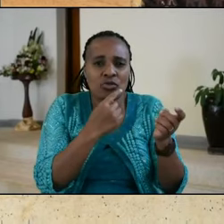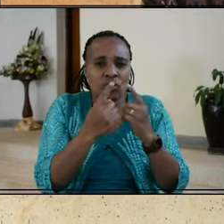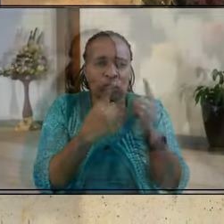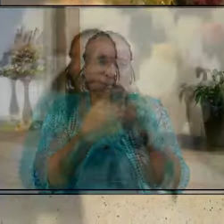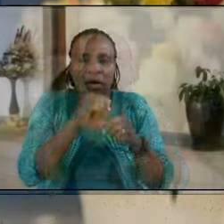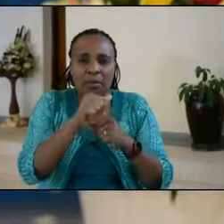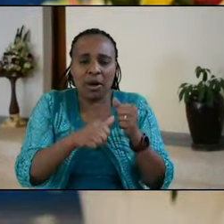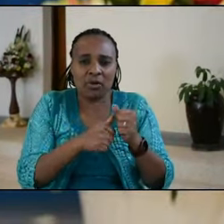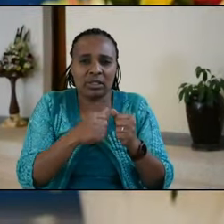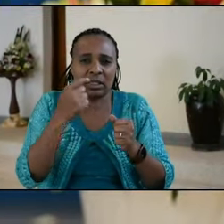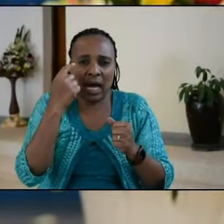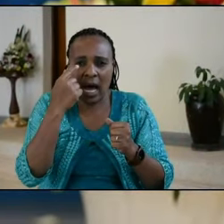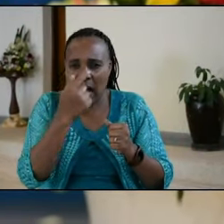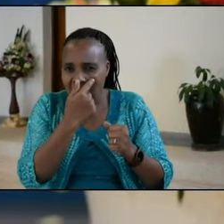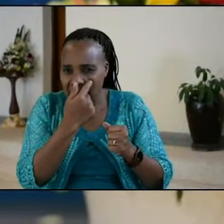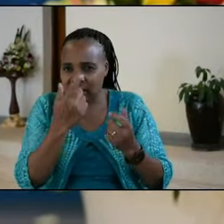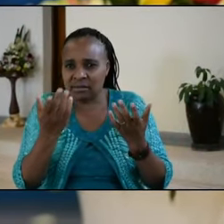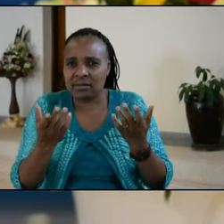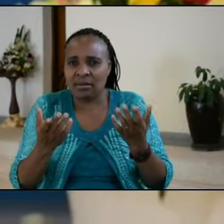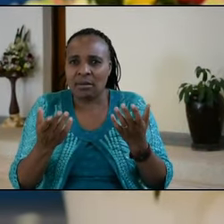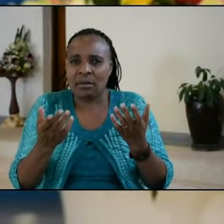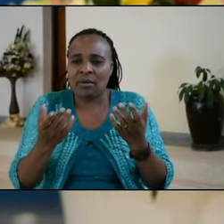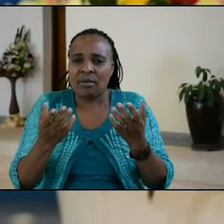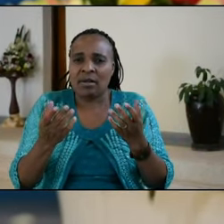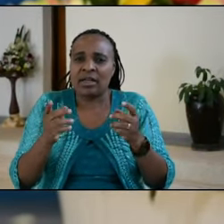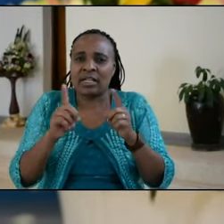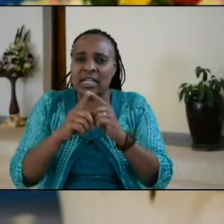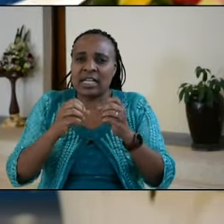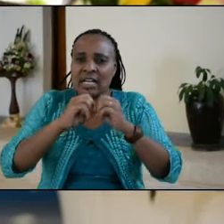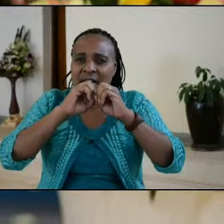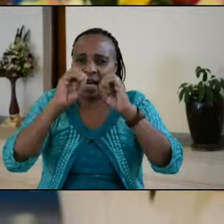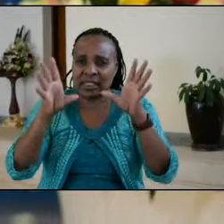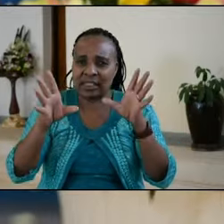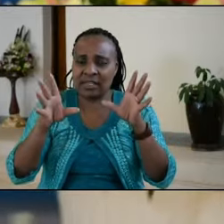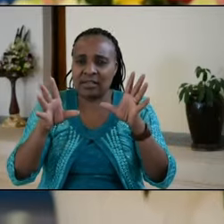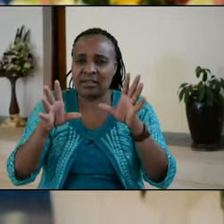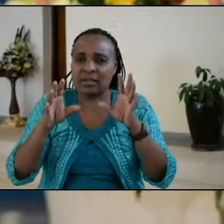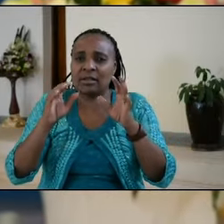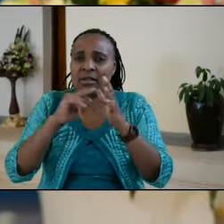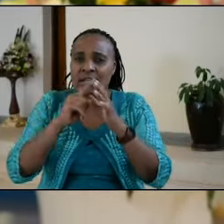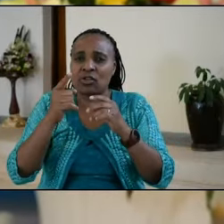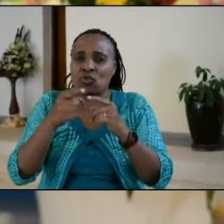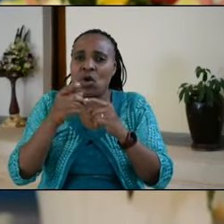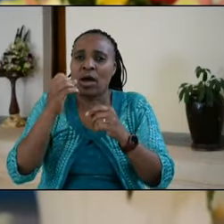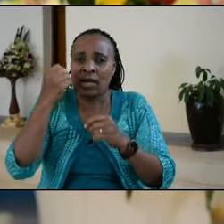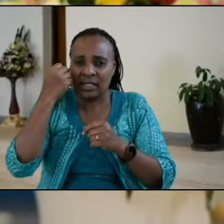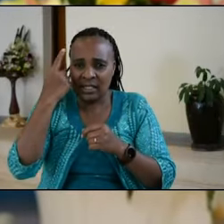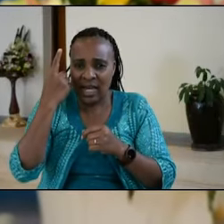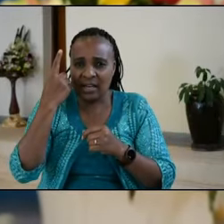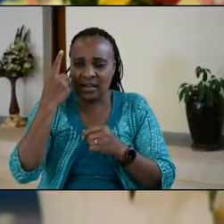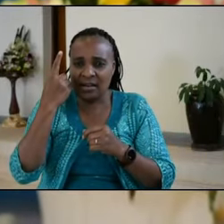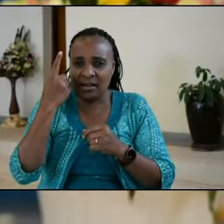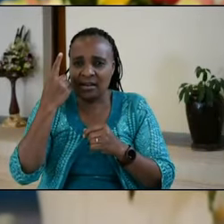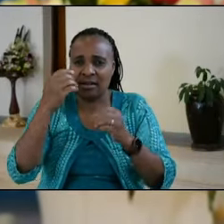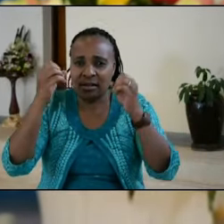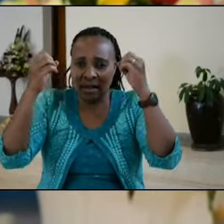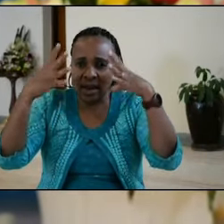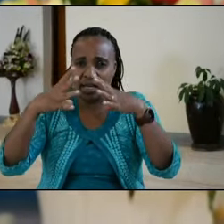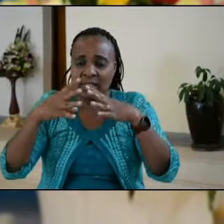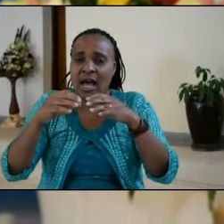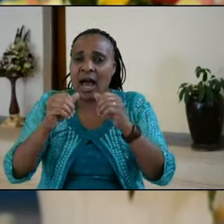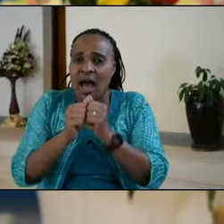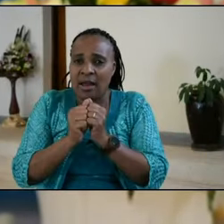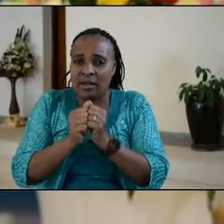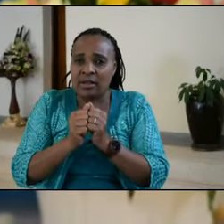may the eyes of your hearts be enlightened, that you may understand the depth and the height of the love of